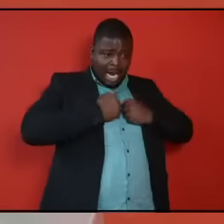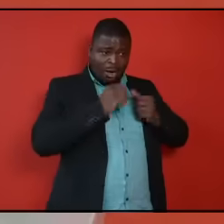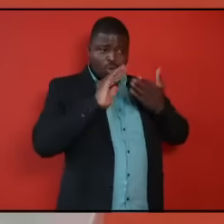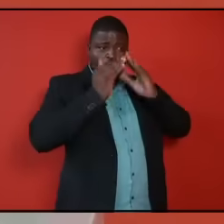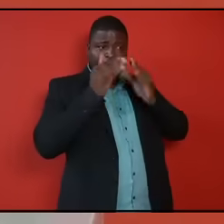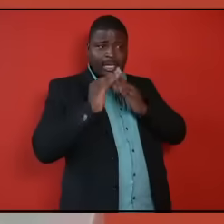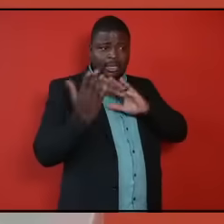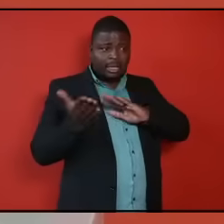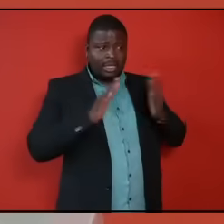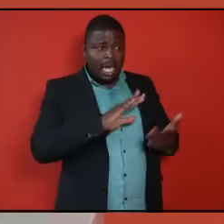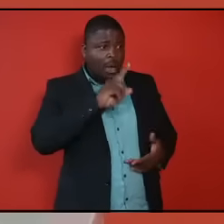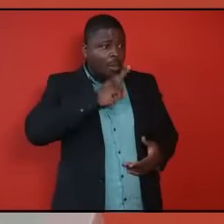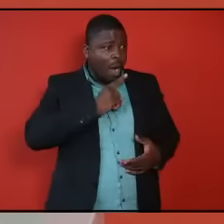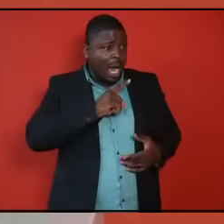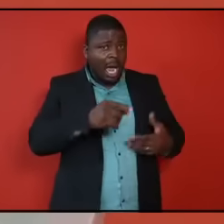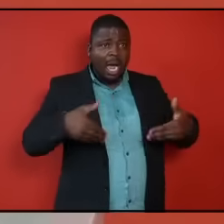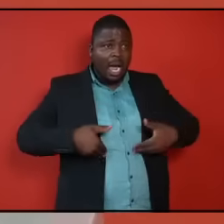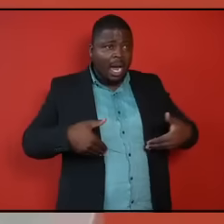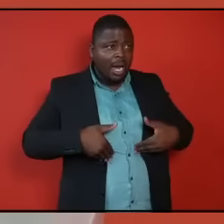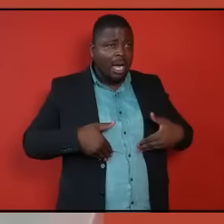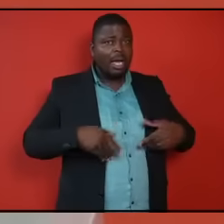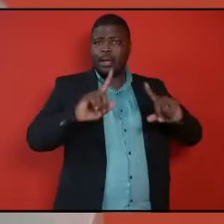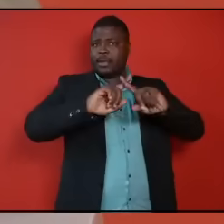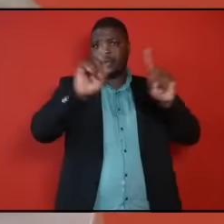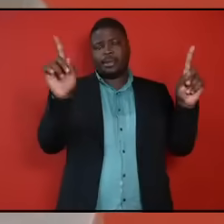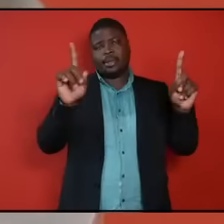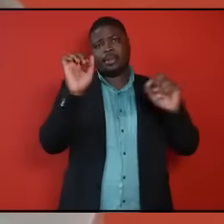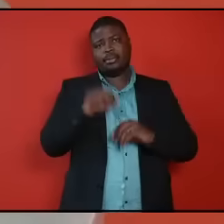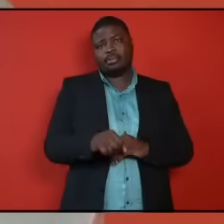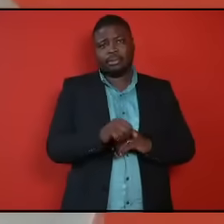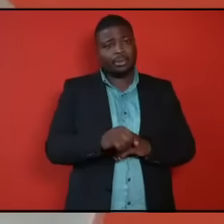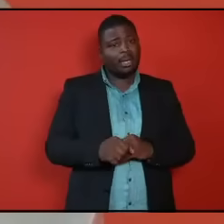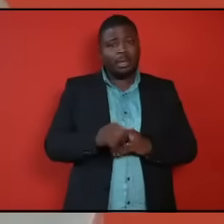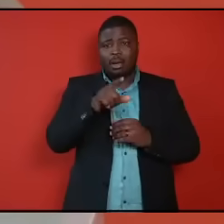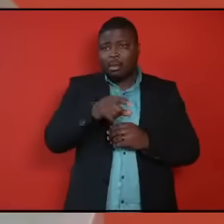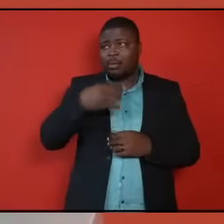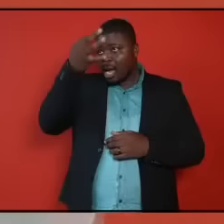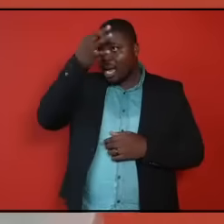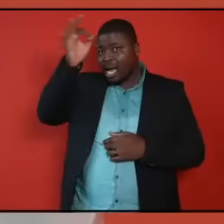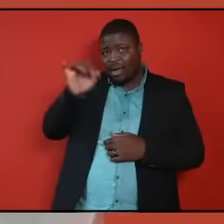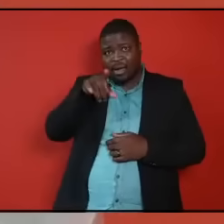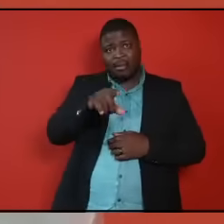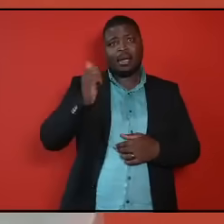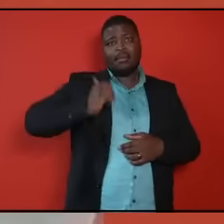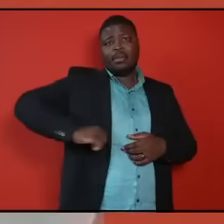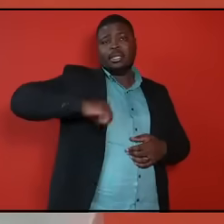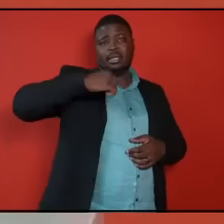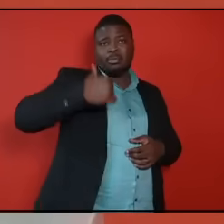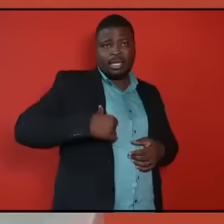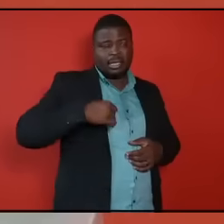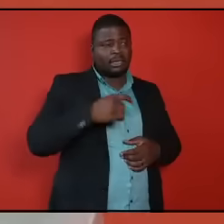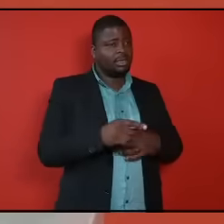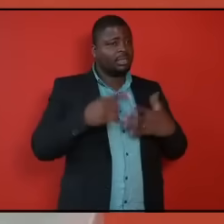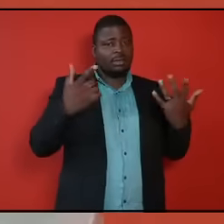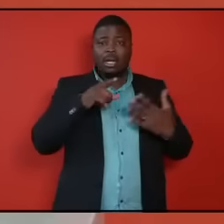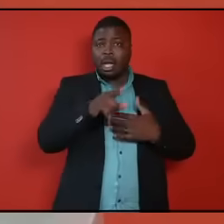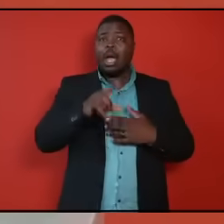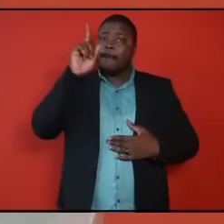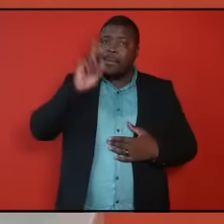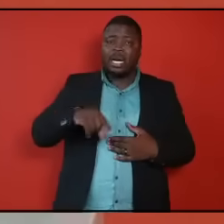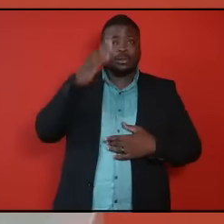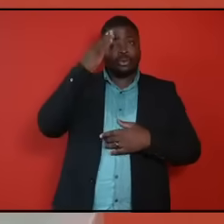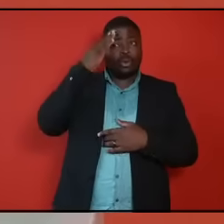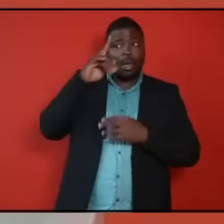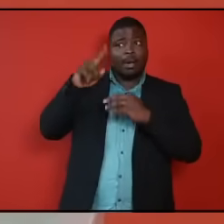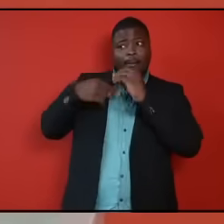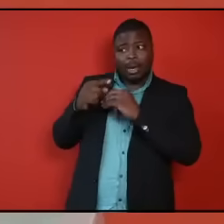of hunger. This business, this government, this municipality must know about this family and tell us